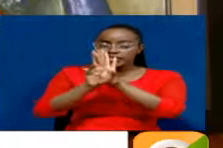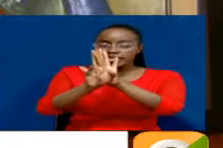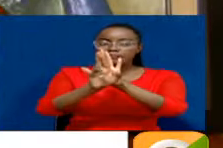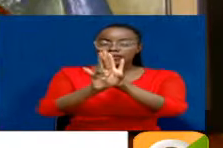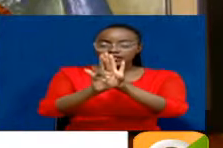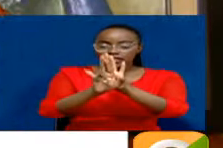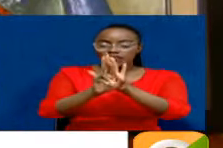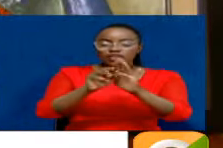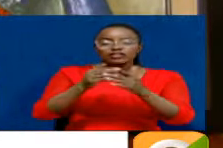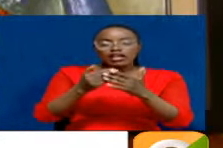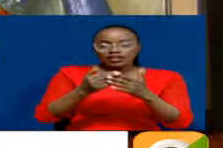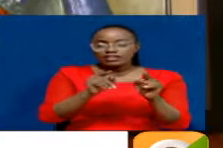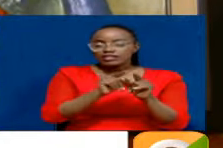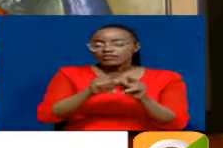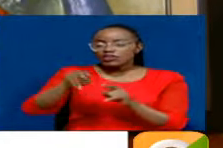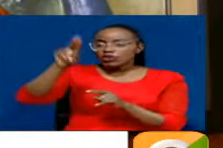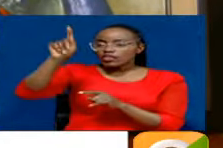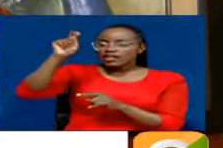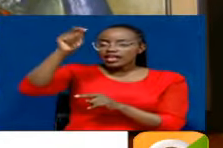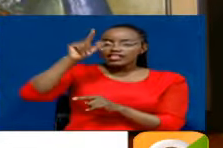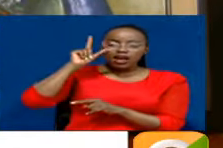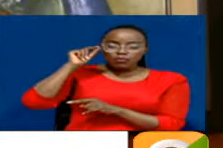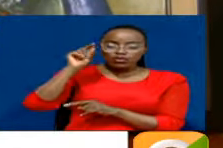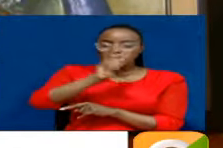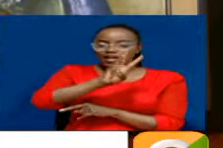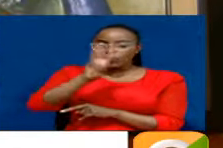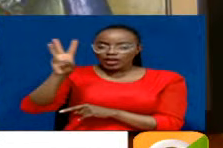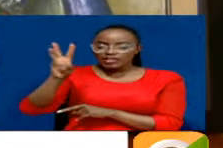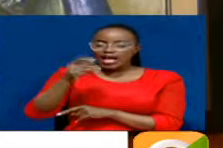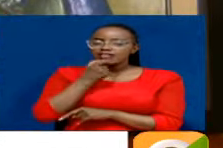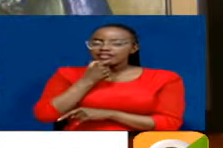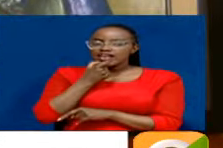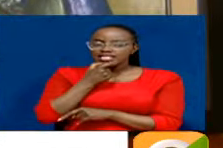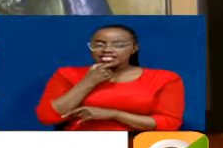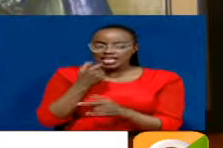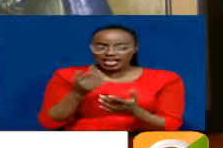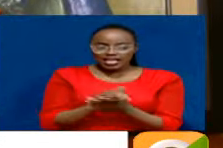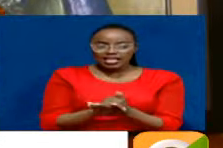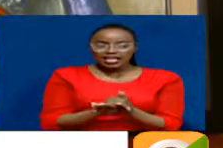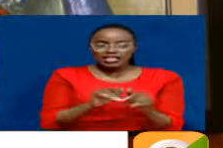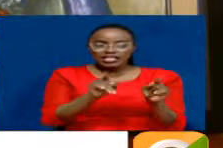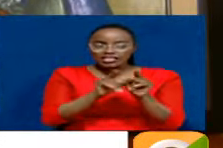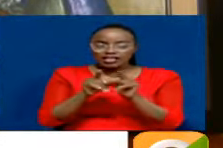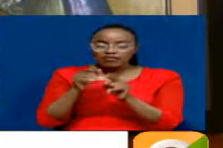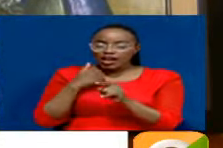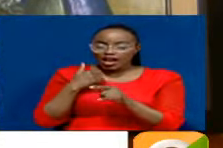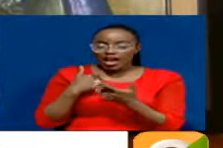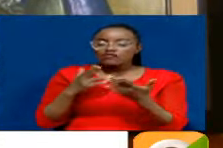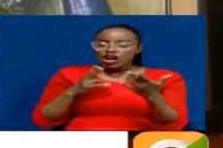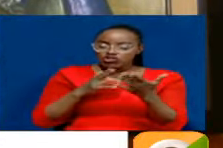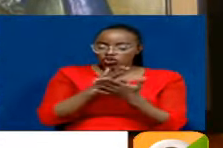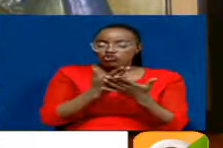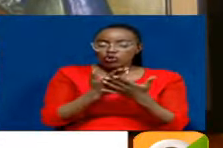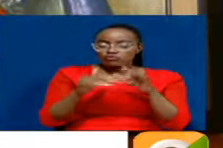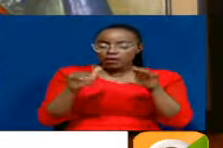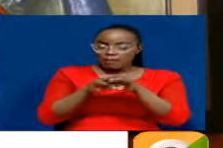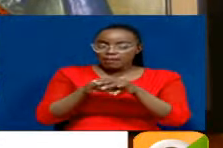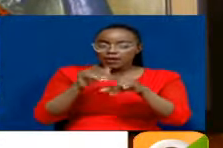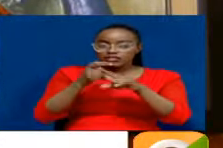represented in northern Kenya, in the coast, in western, in Nyanza, and has even loyal members